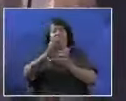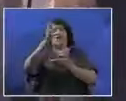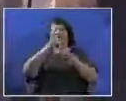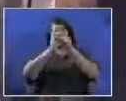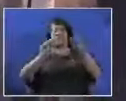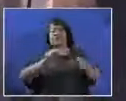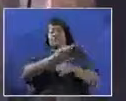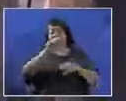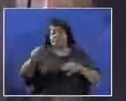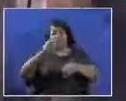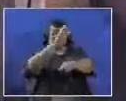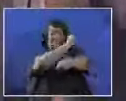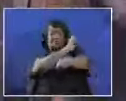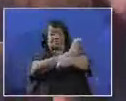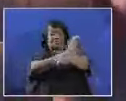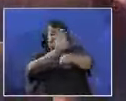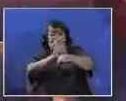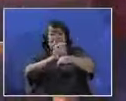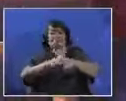Stephen.